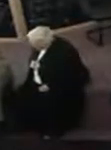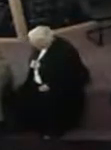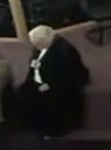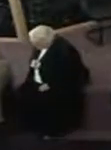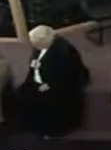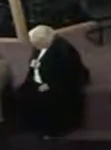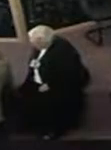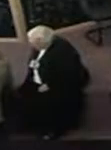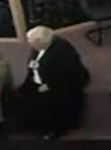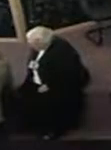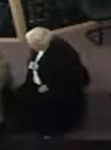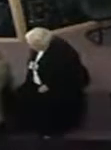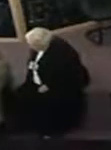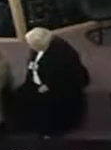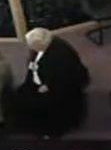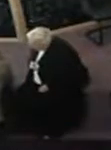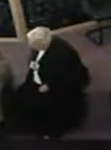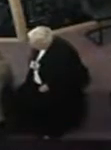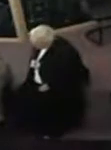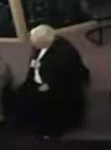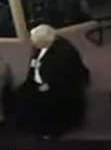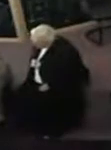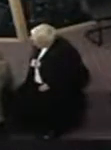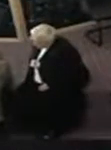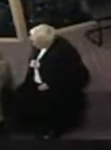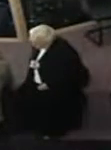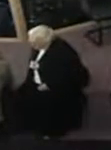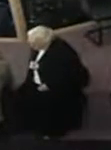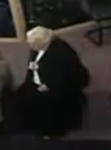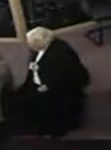grace my fear